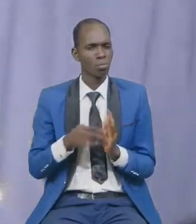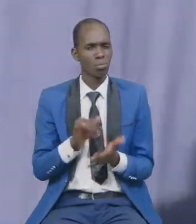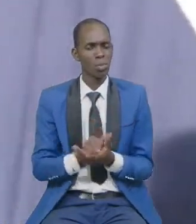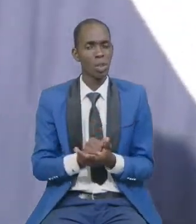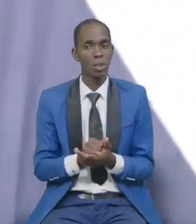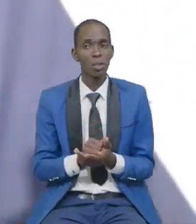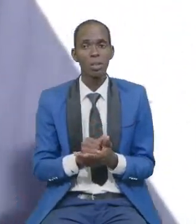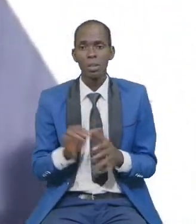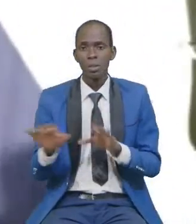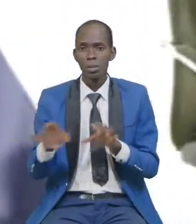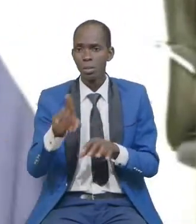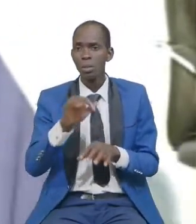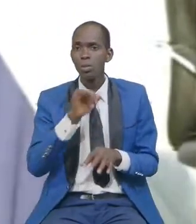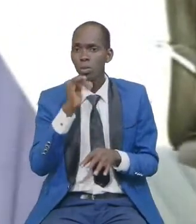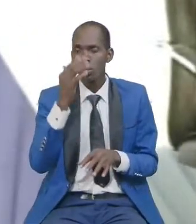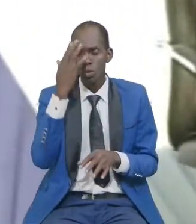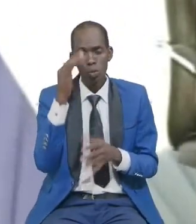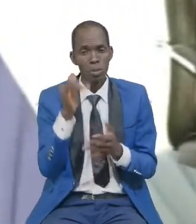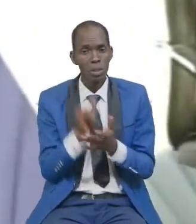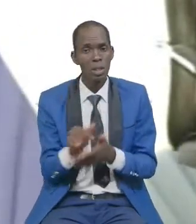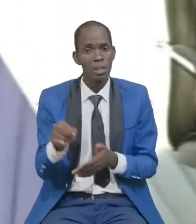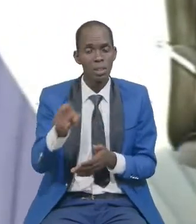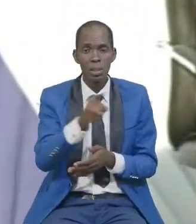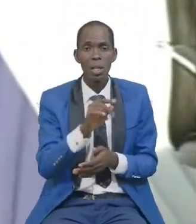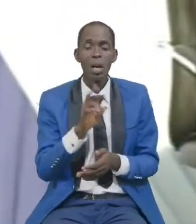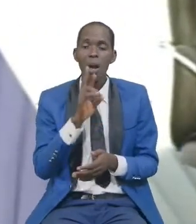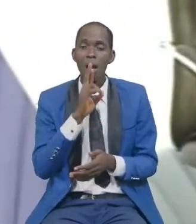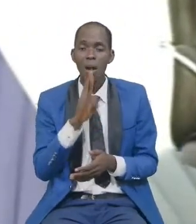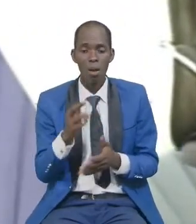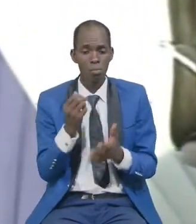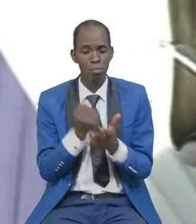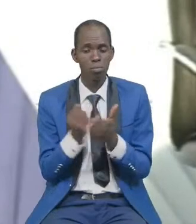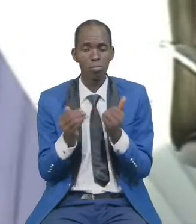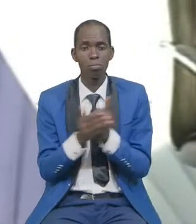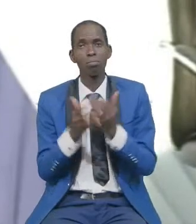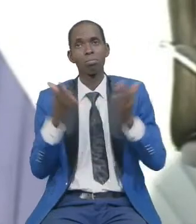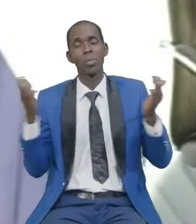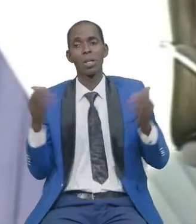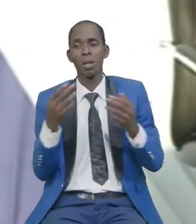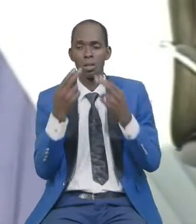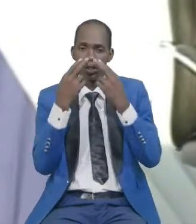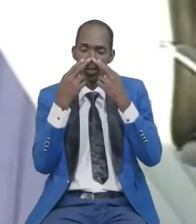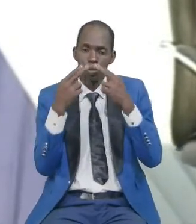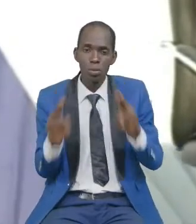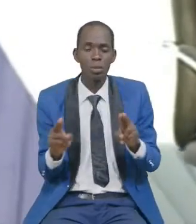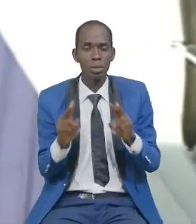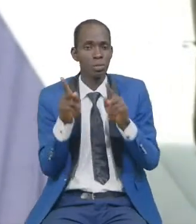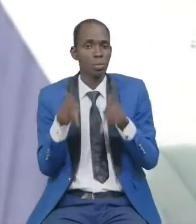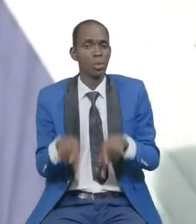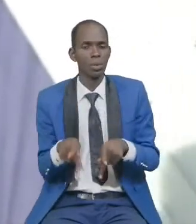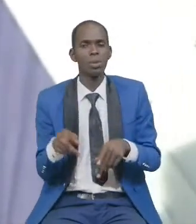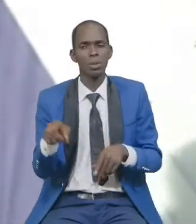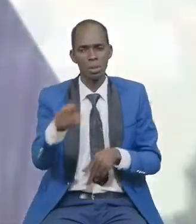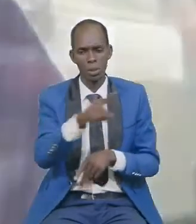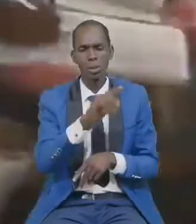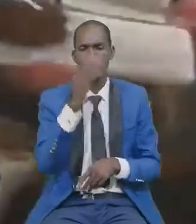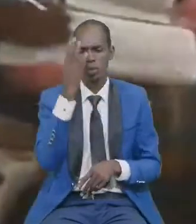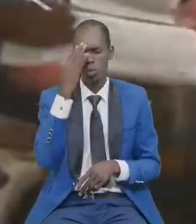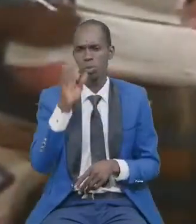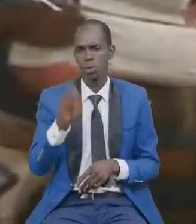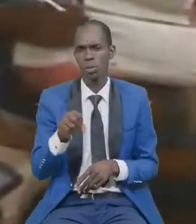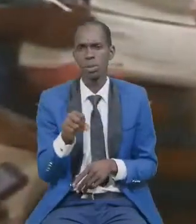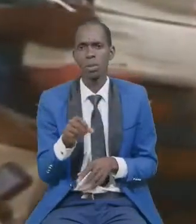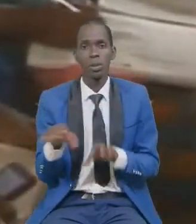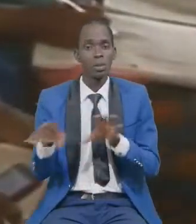Didn't they know they were crucifying an innocent victim? Yes, they knew. Didn't they